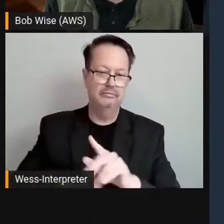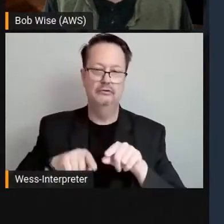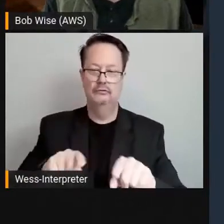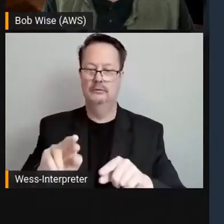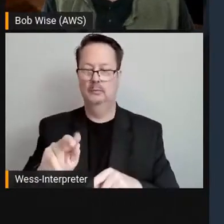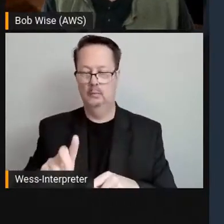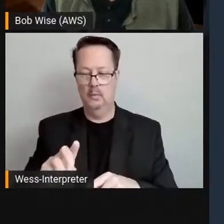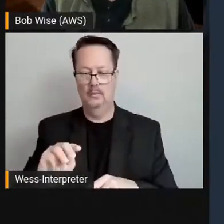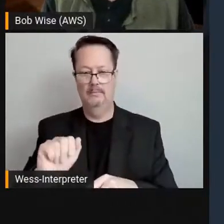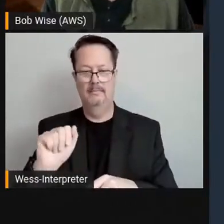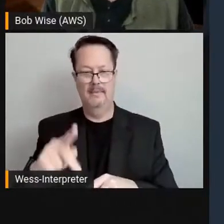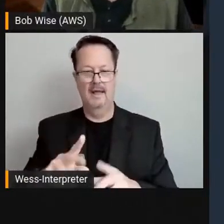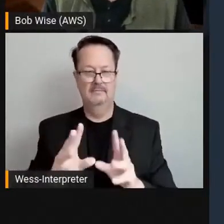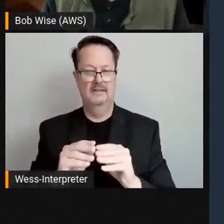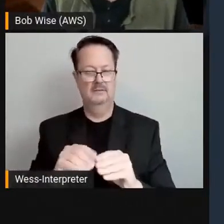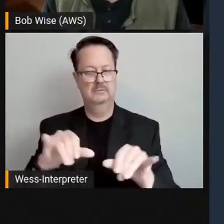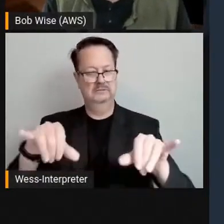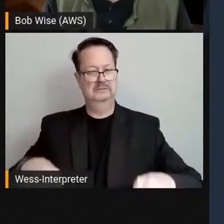talk.